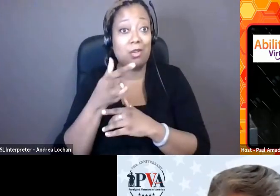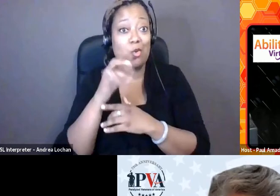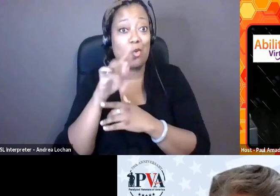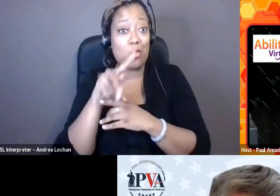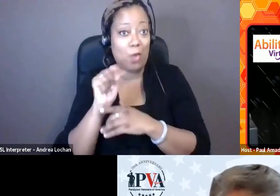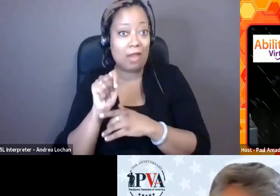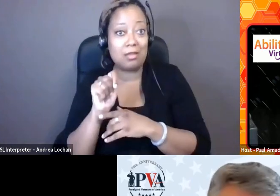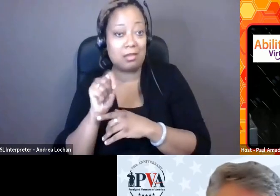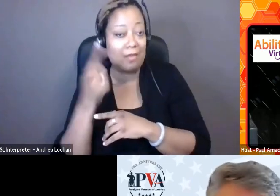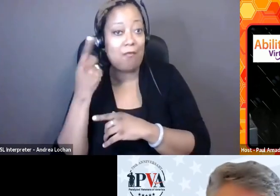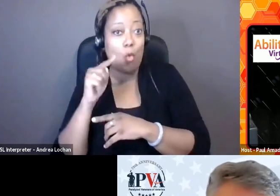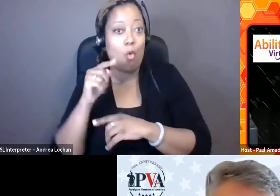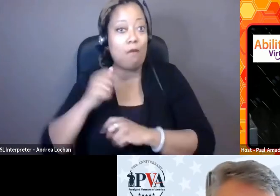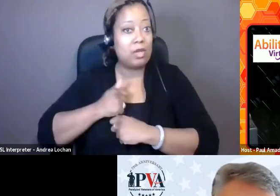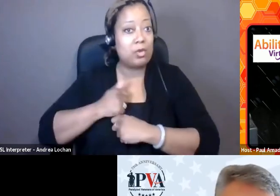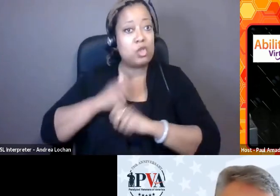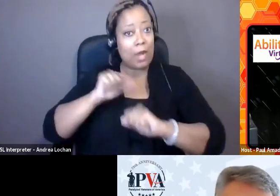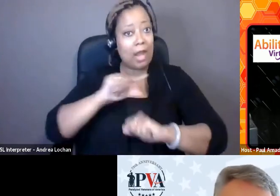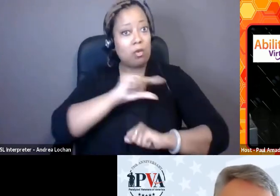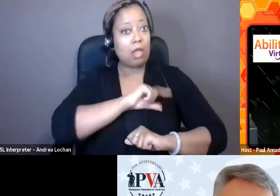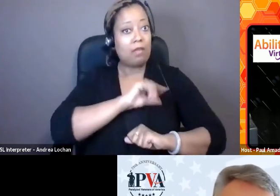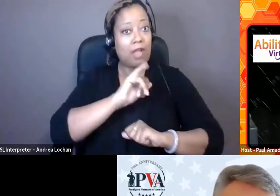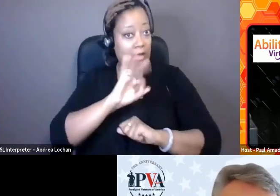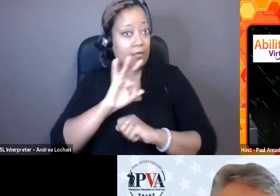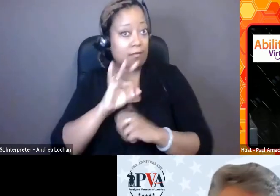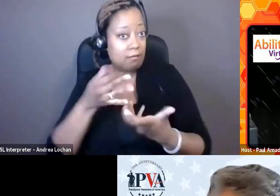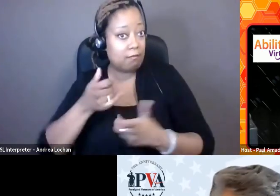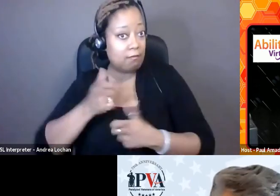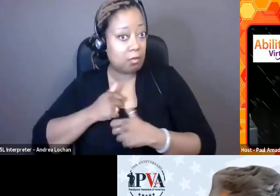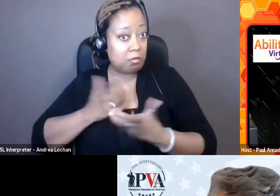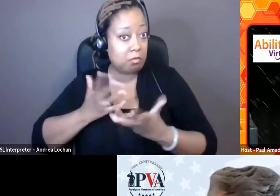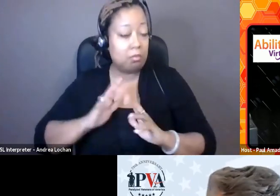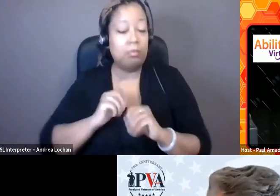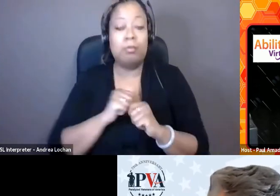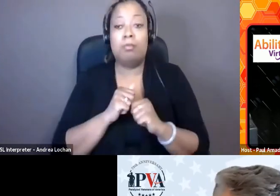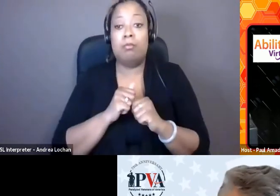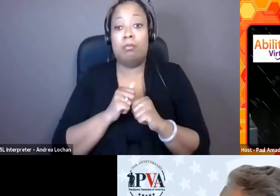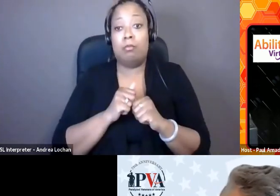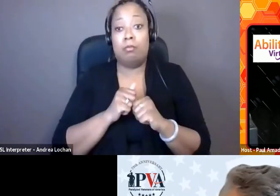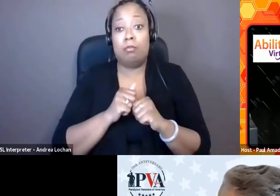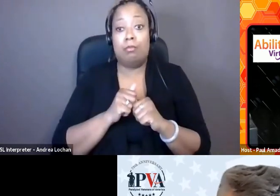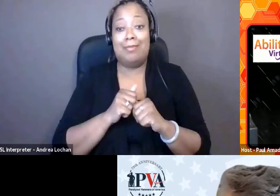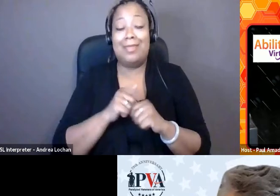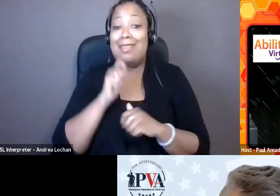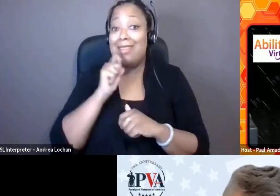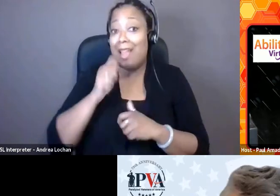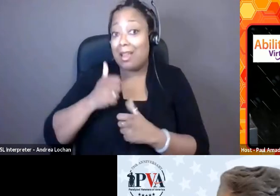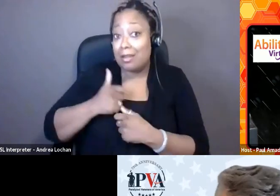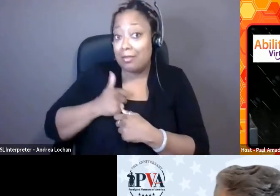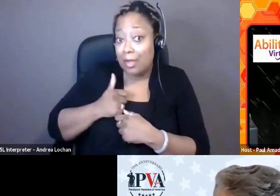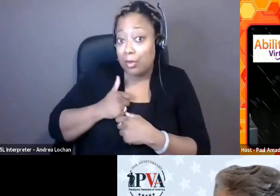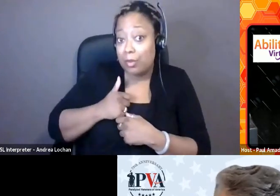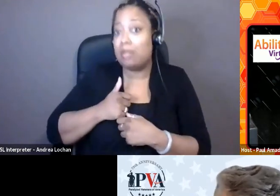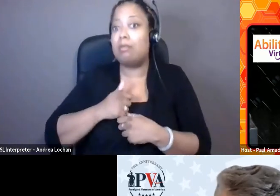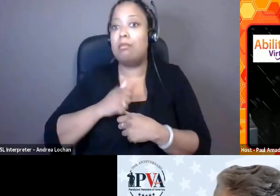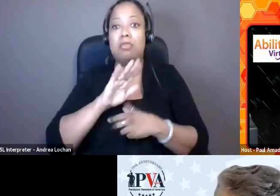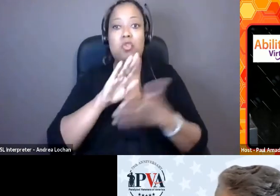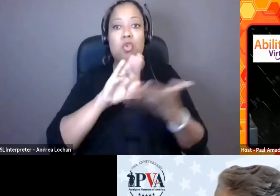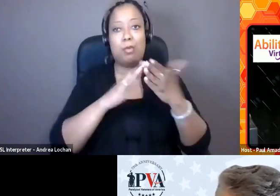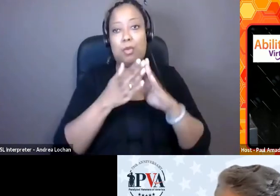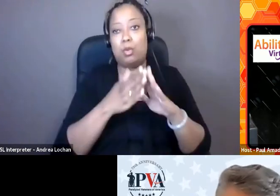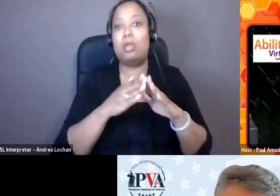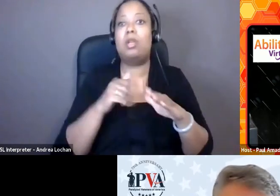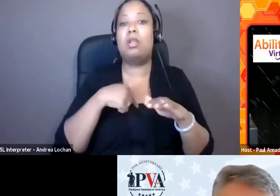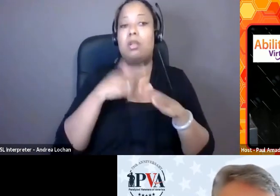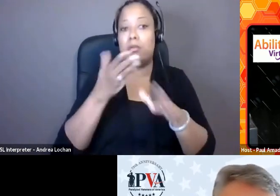for veterans that you can qualify if you are a veteran. I would, if you're not a veteran and you're in your community, I would definitely go